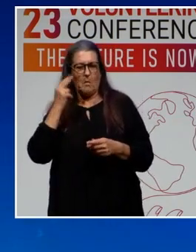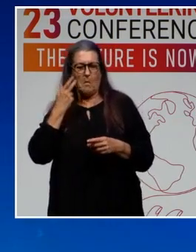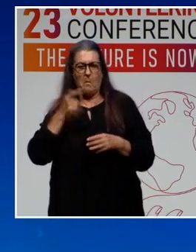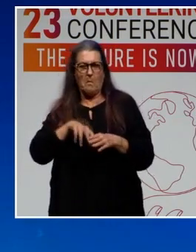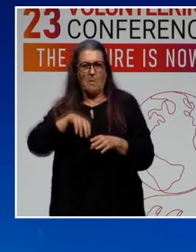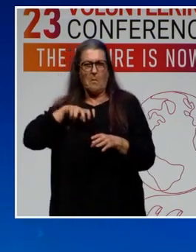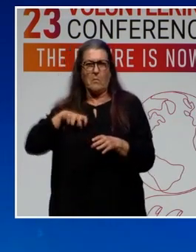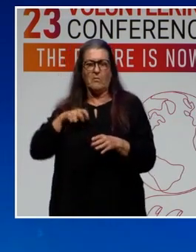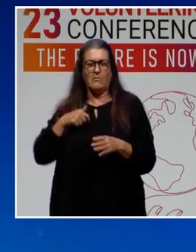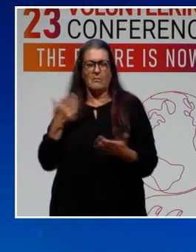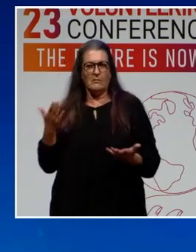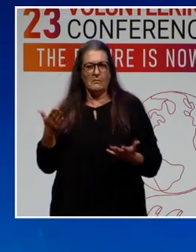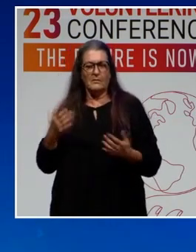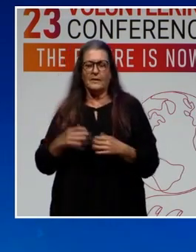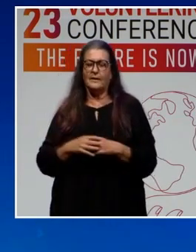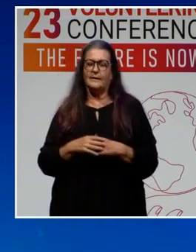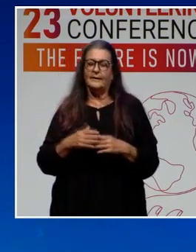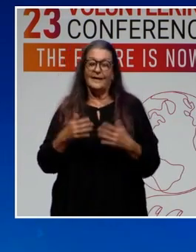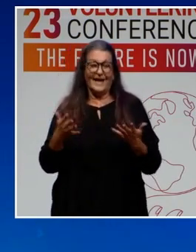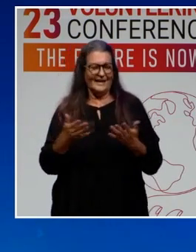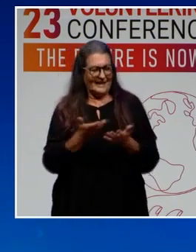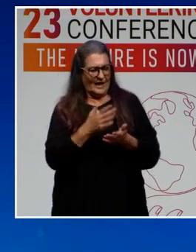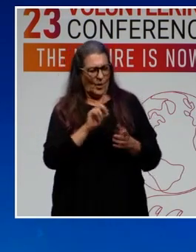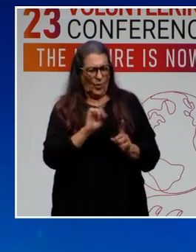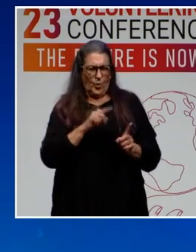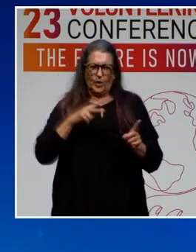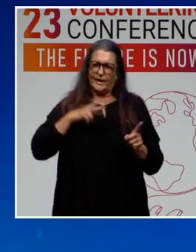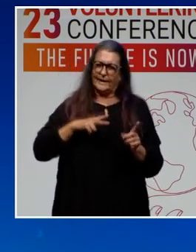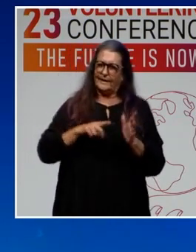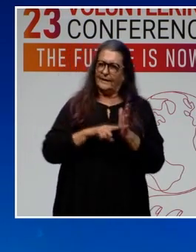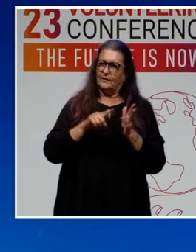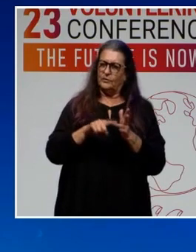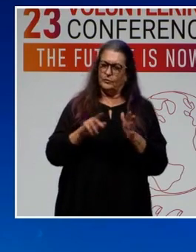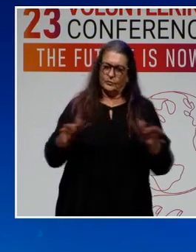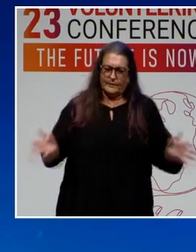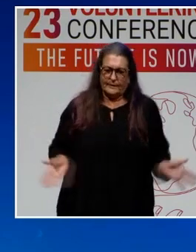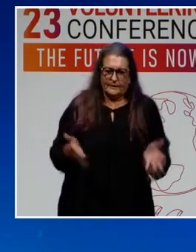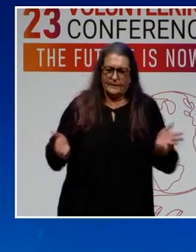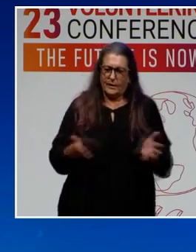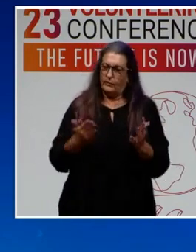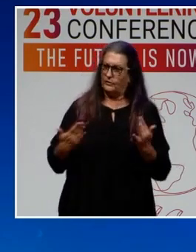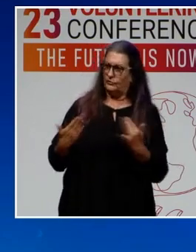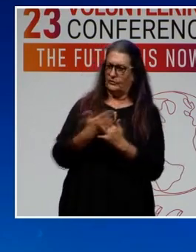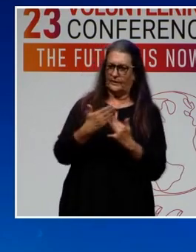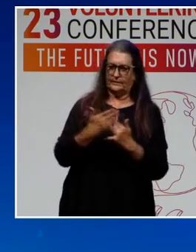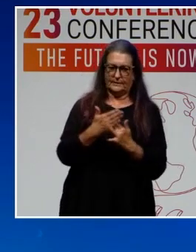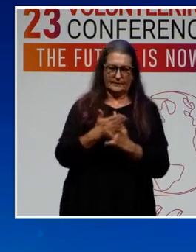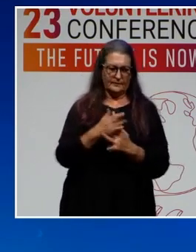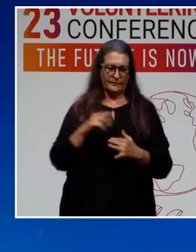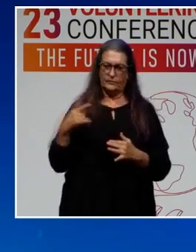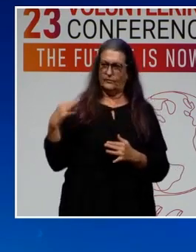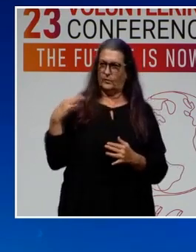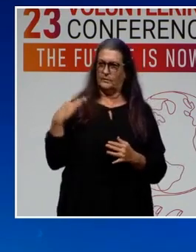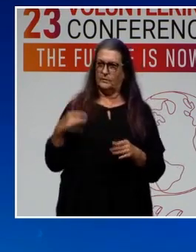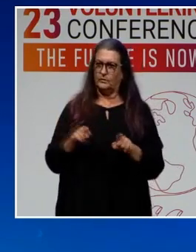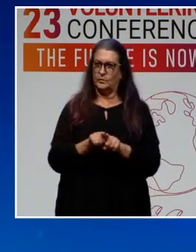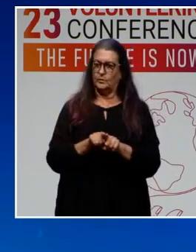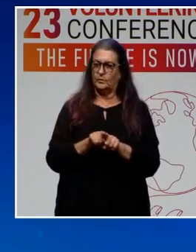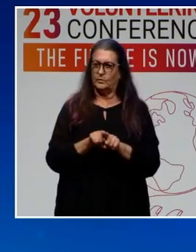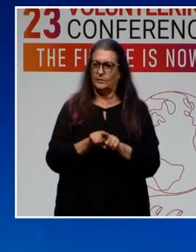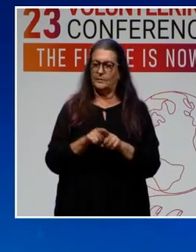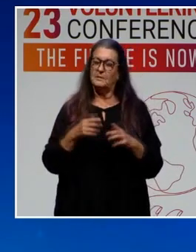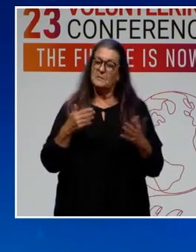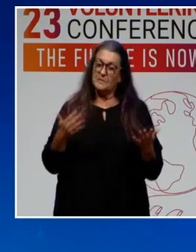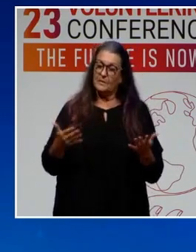make it possible. I'm pleased to say that I believe the new National Volunteering Strategy does a great job